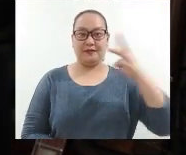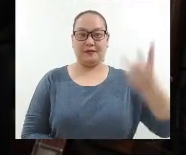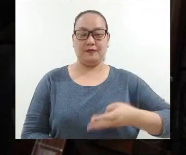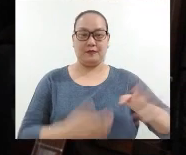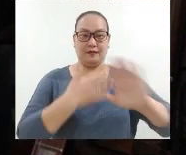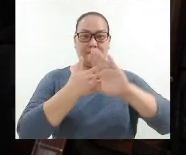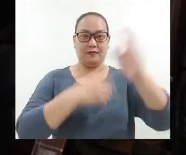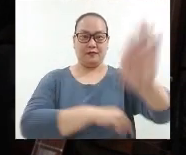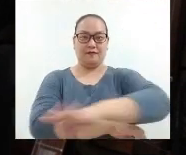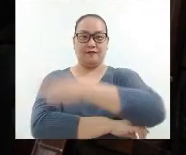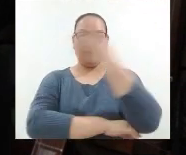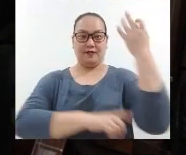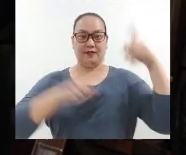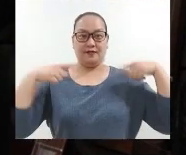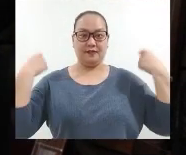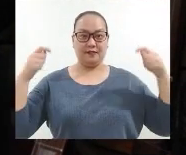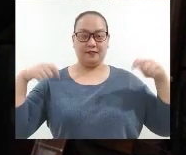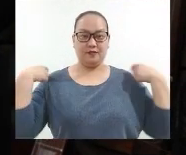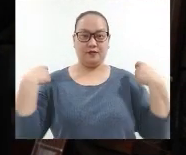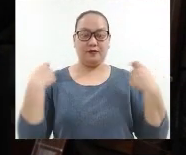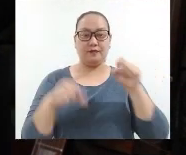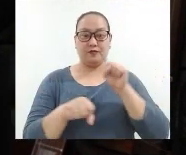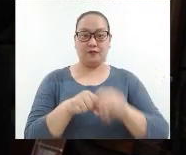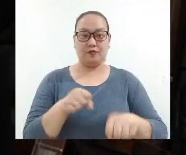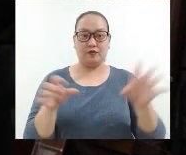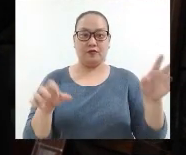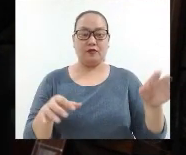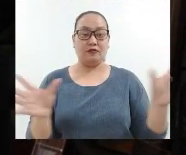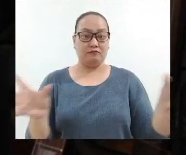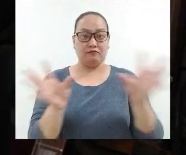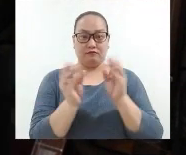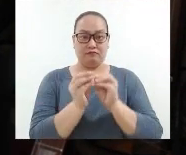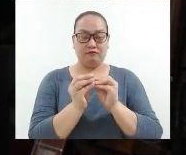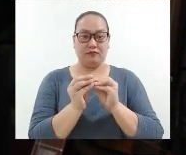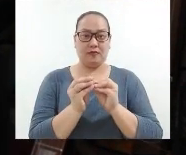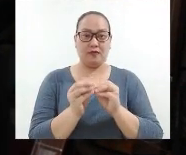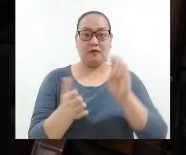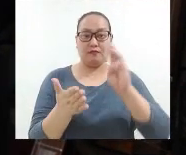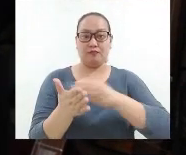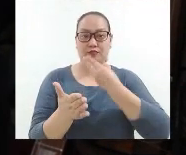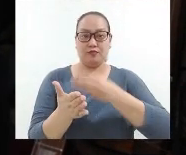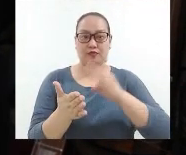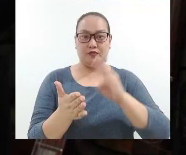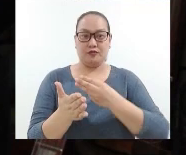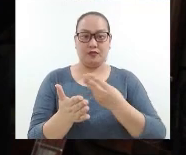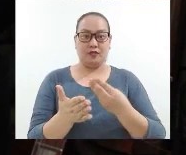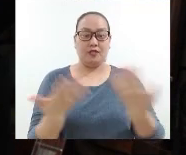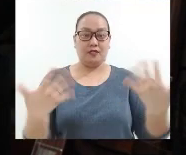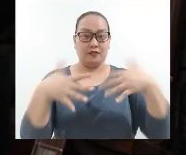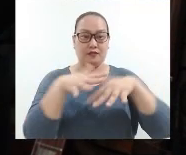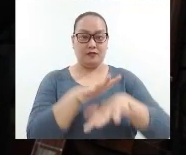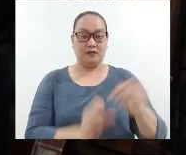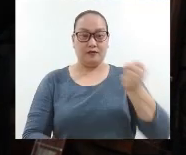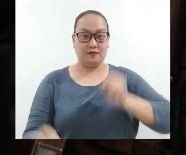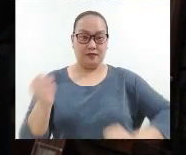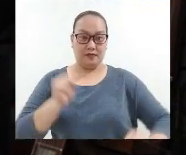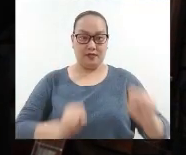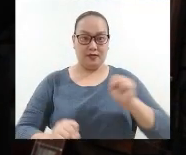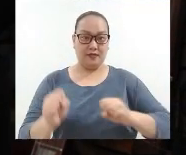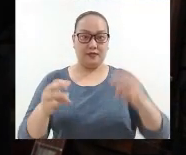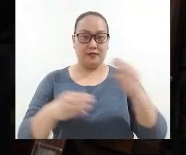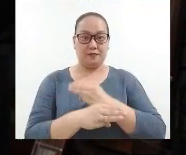Oh. Welcome back, Fernandino Teens. So far, we have concluded that music is an integration of science,